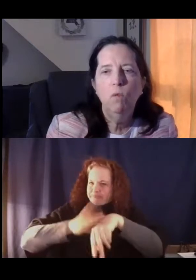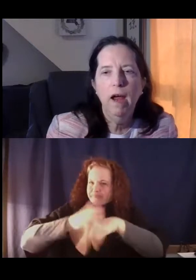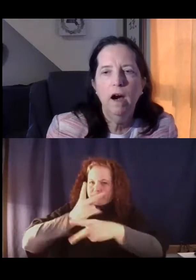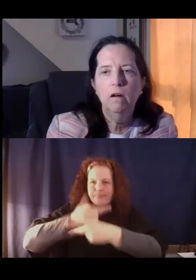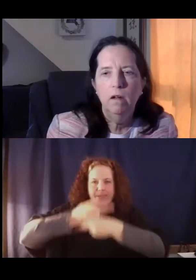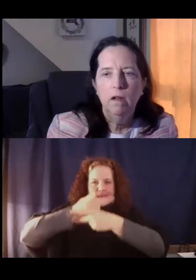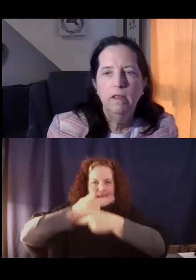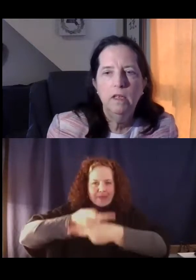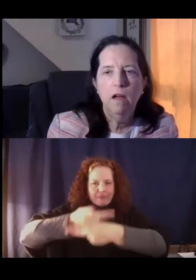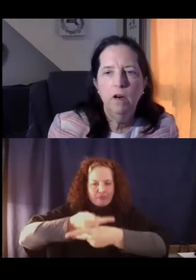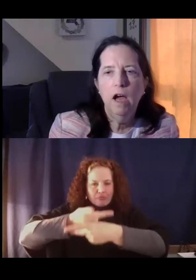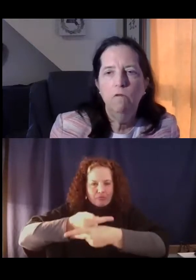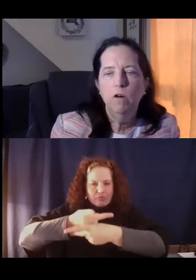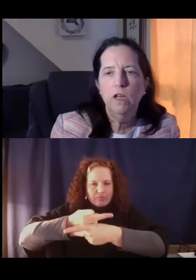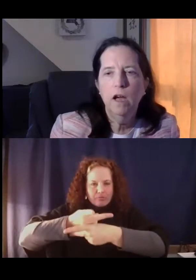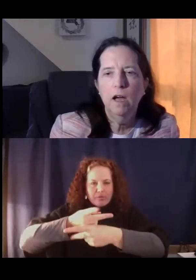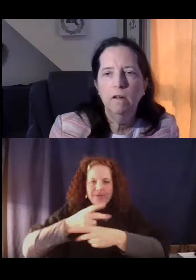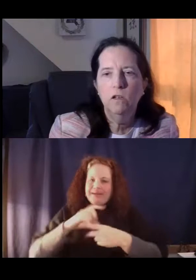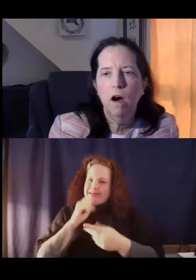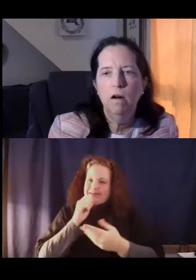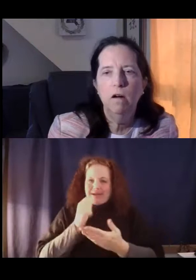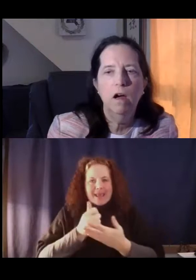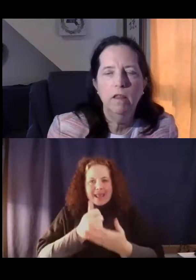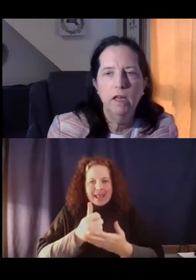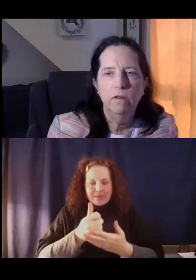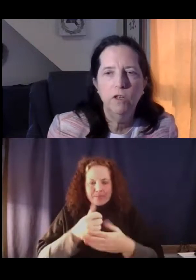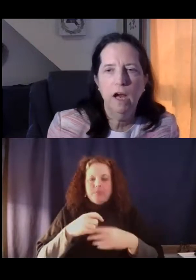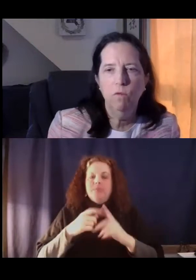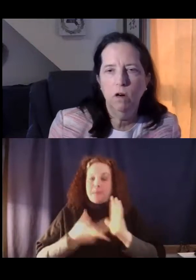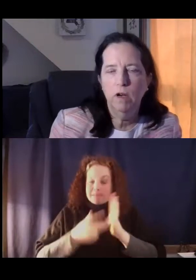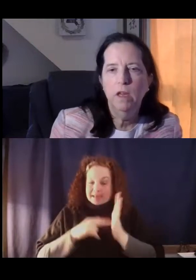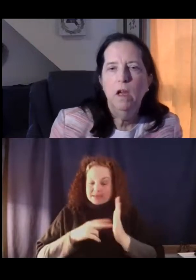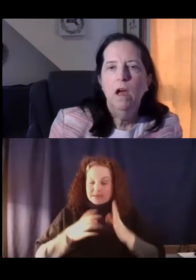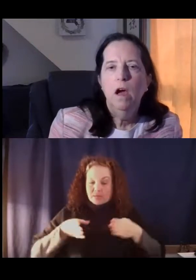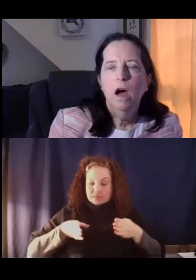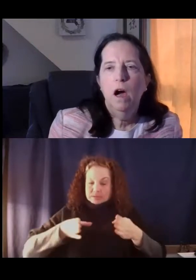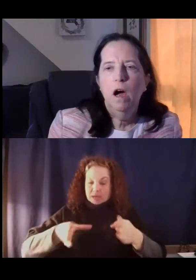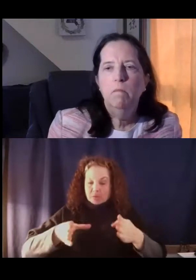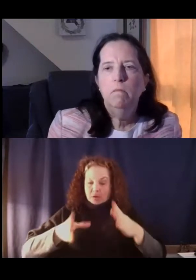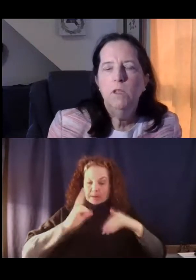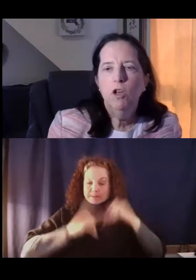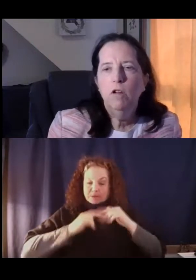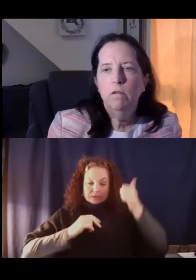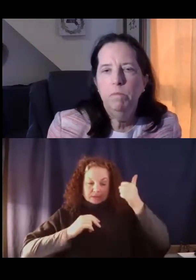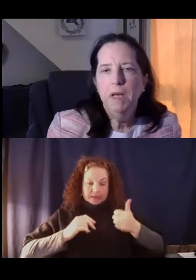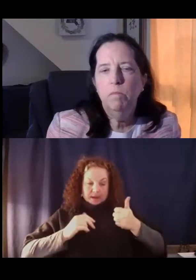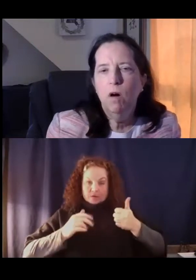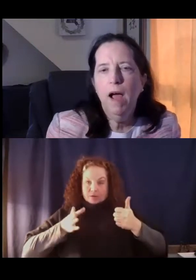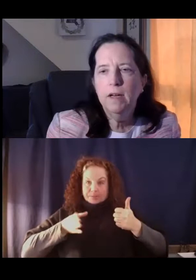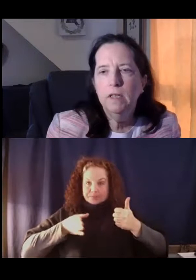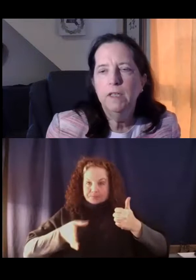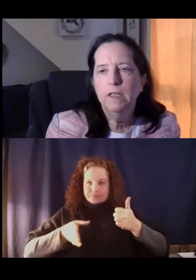be aware. It's not very helpful to the individuals I work with. So you